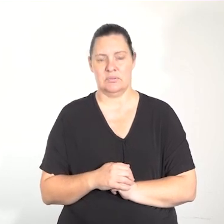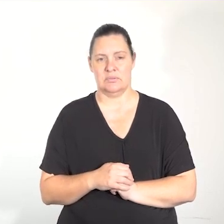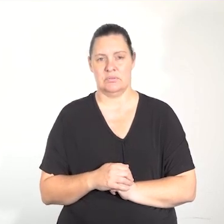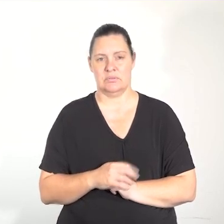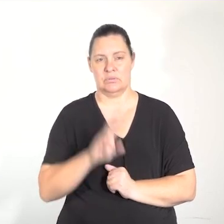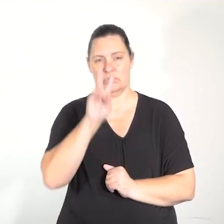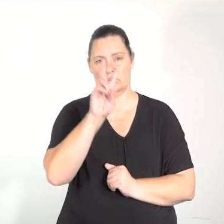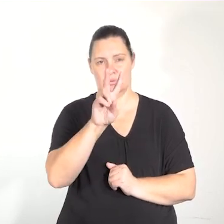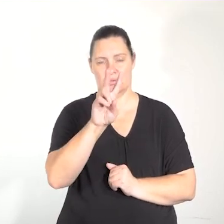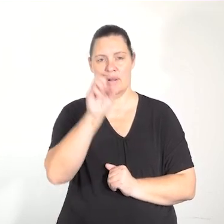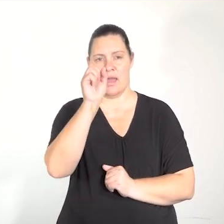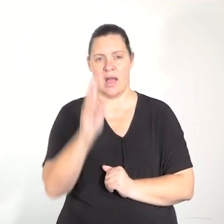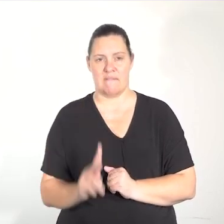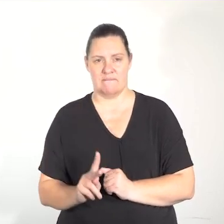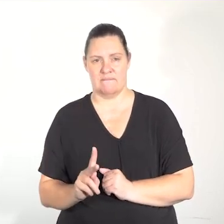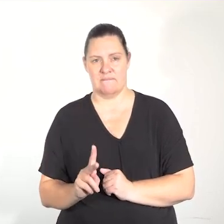us